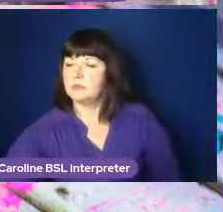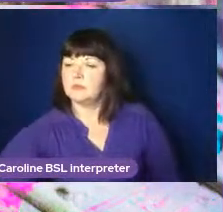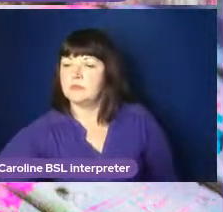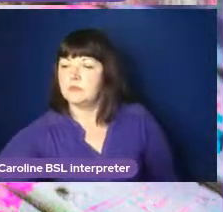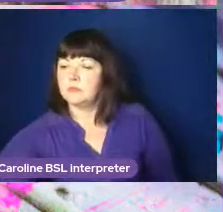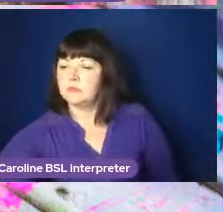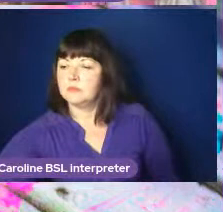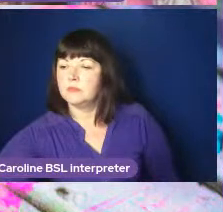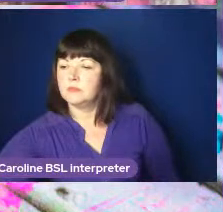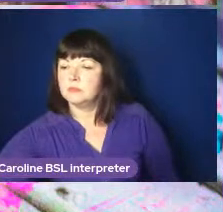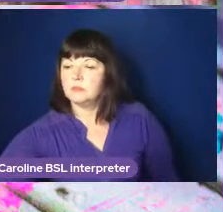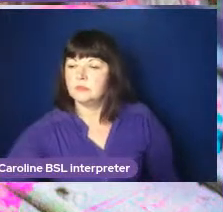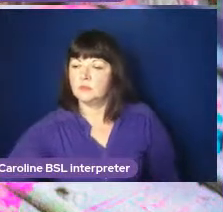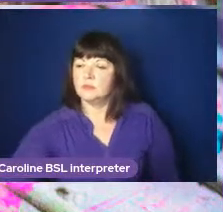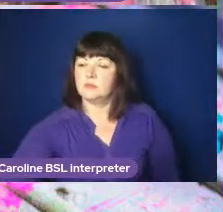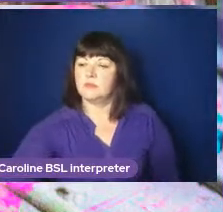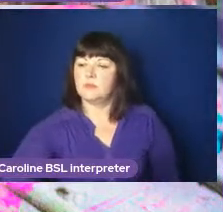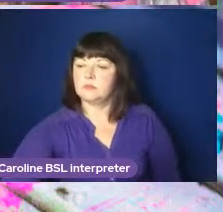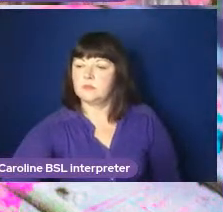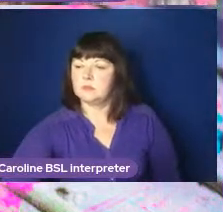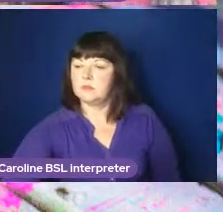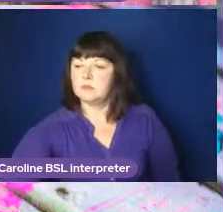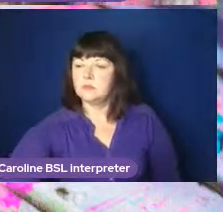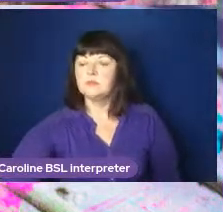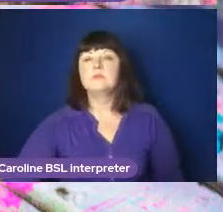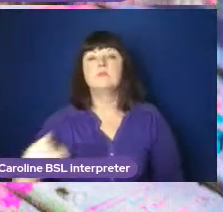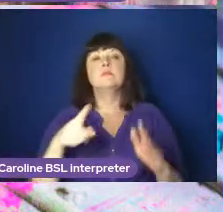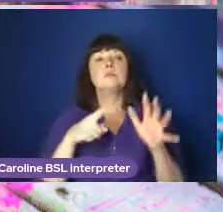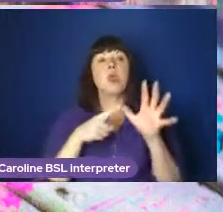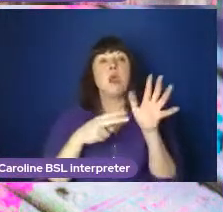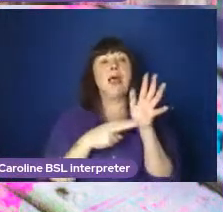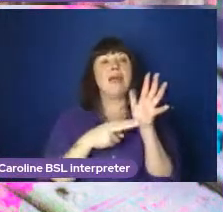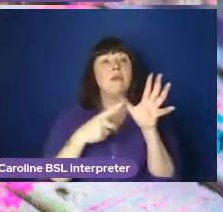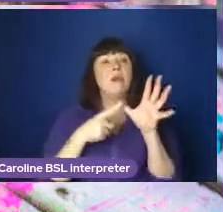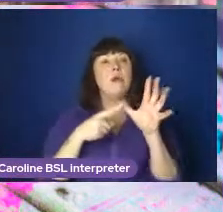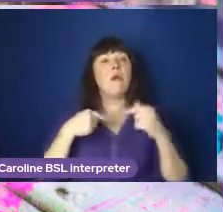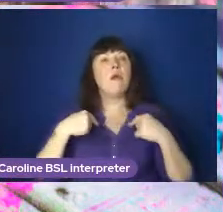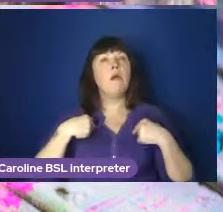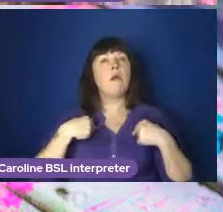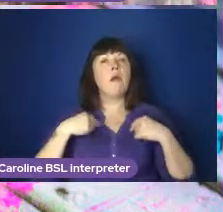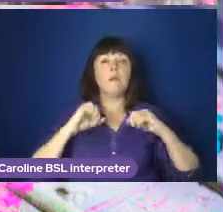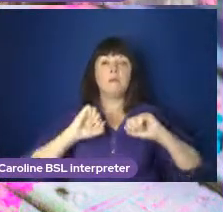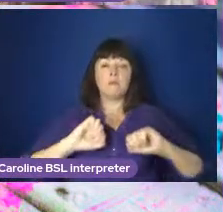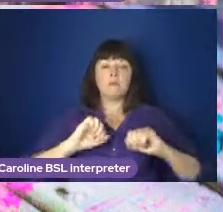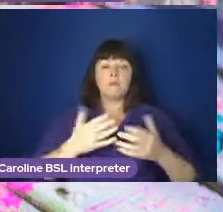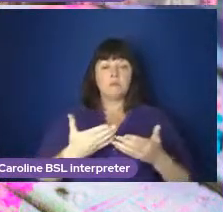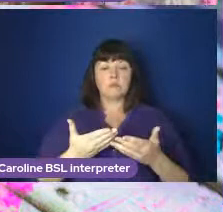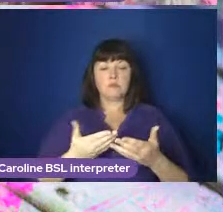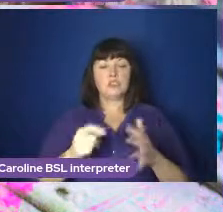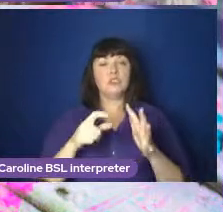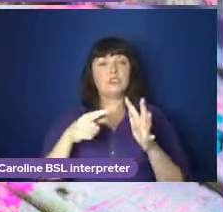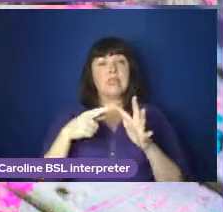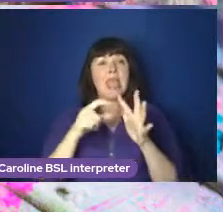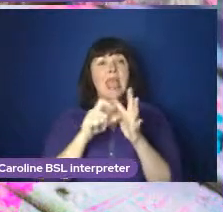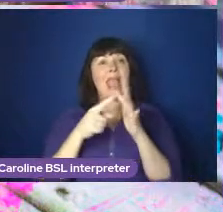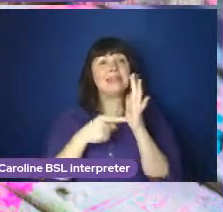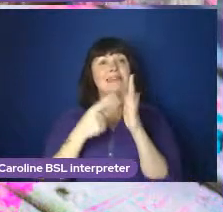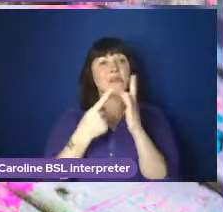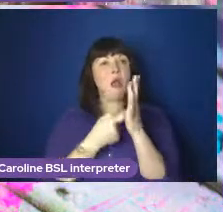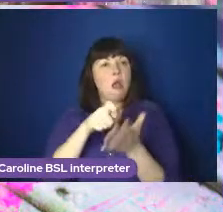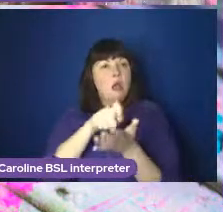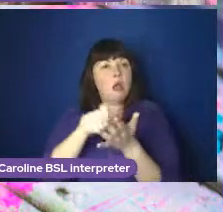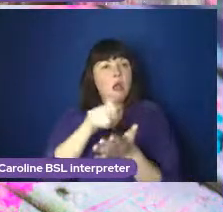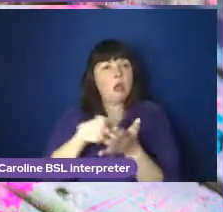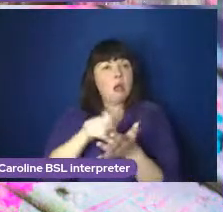Hopefully she's watching. I reckon she is. Anna is actually our editor of all of our videos. And she